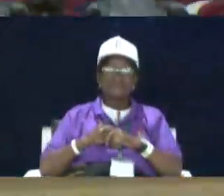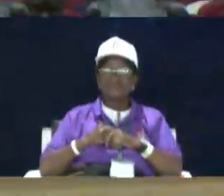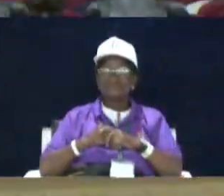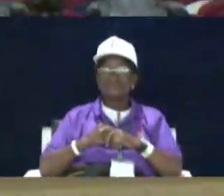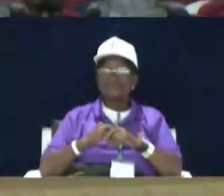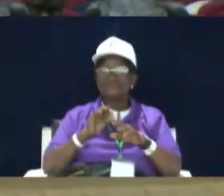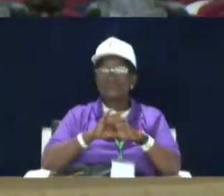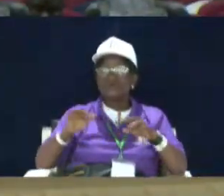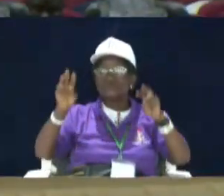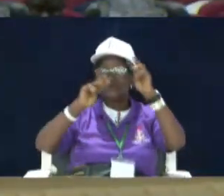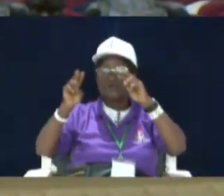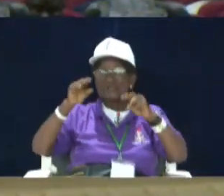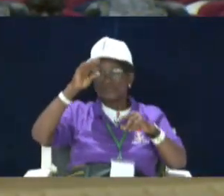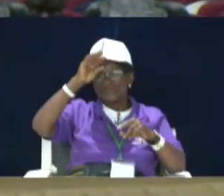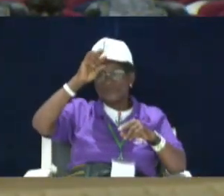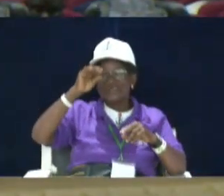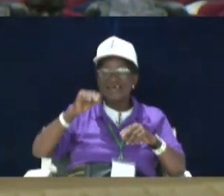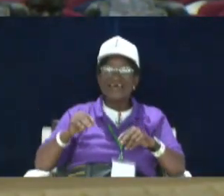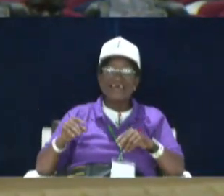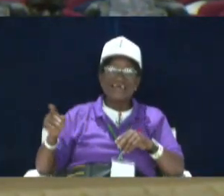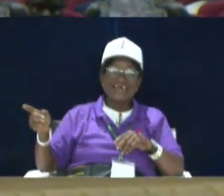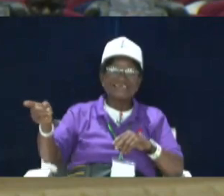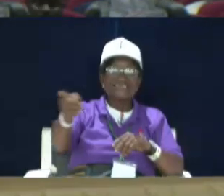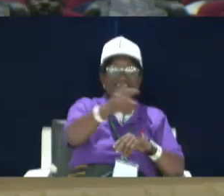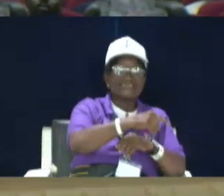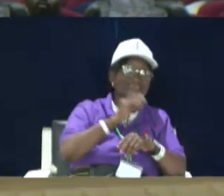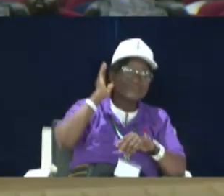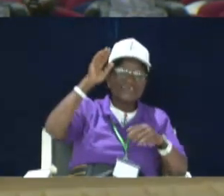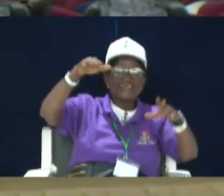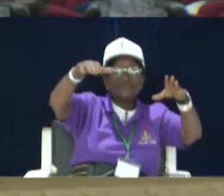Don't worry, boys, we are going to marry them anyway.